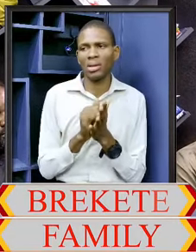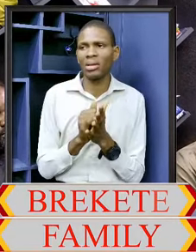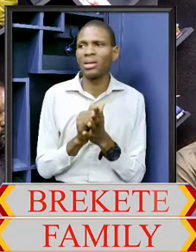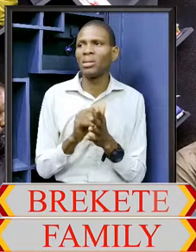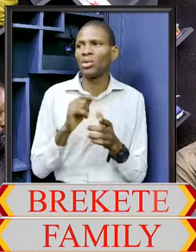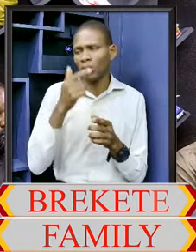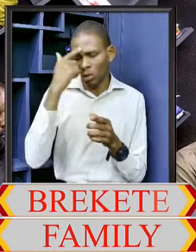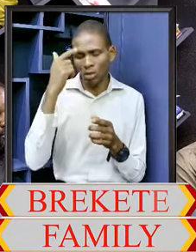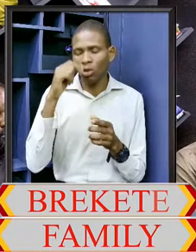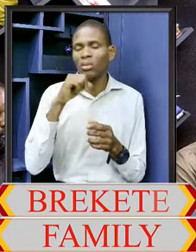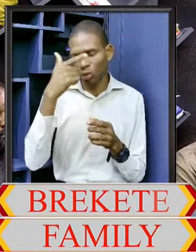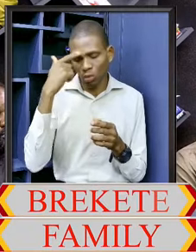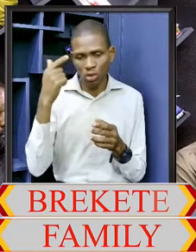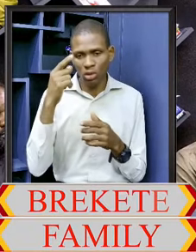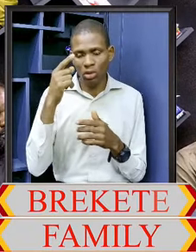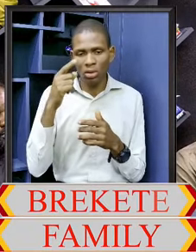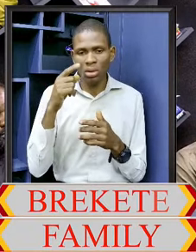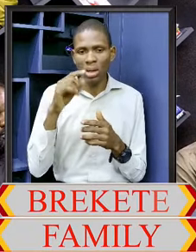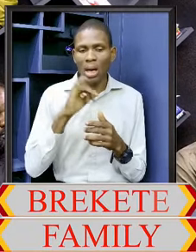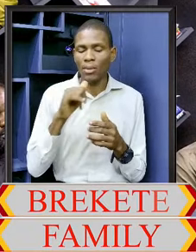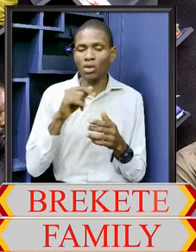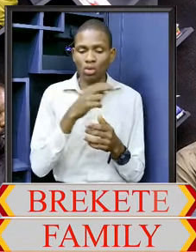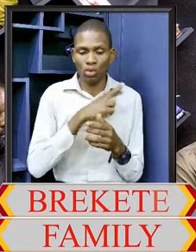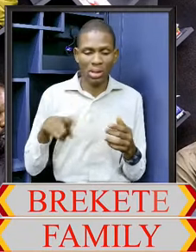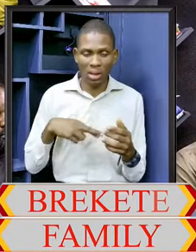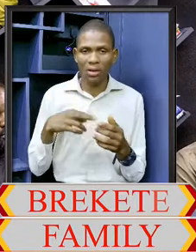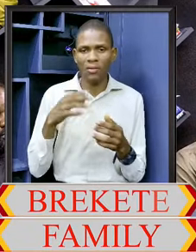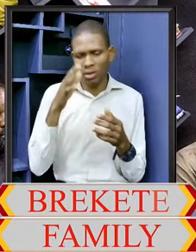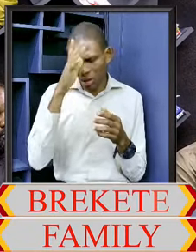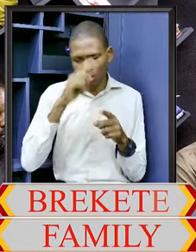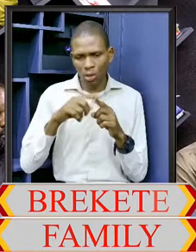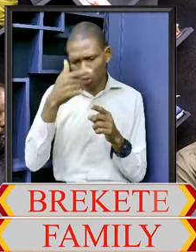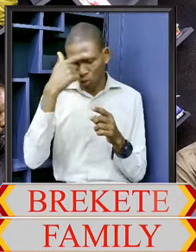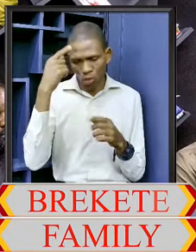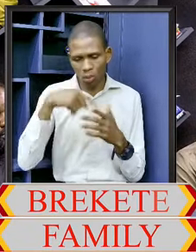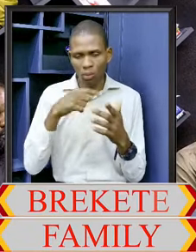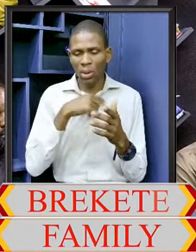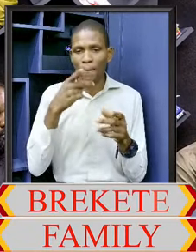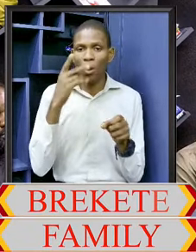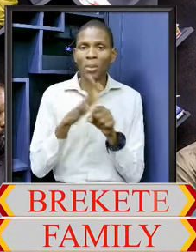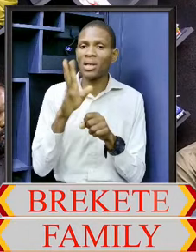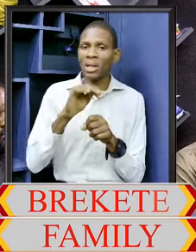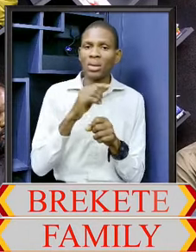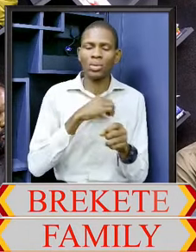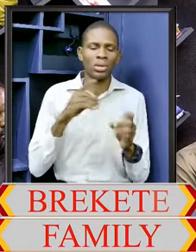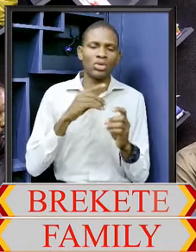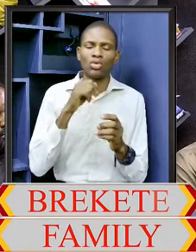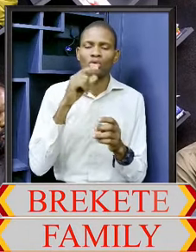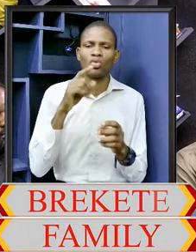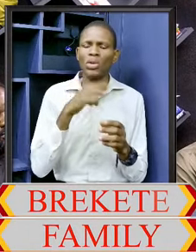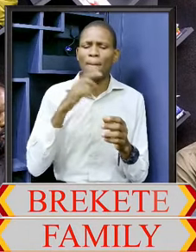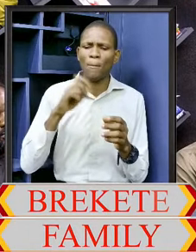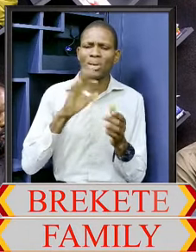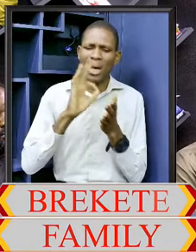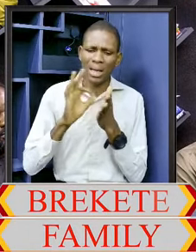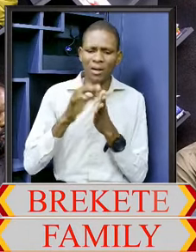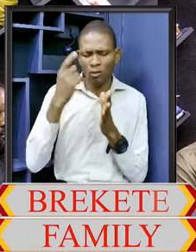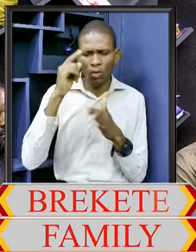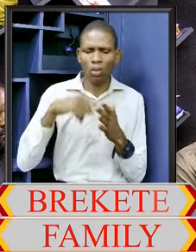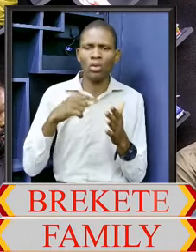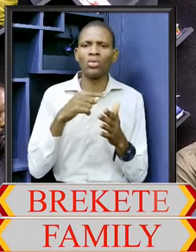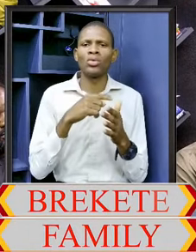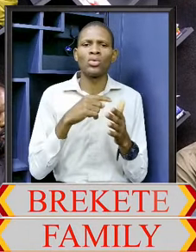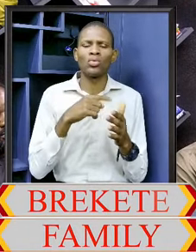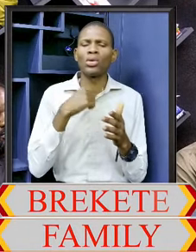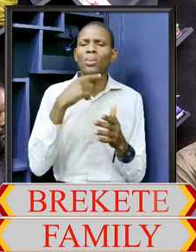what we promised them, we did not do. We must account for what we have done. So that even if we stand on that, people will